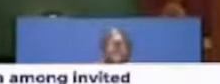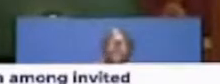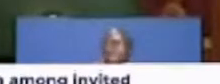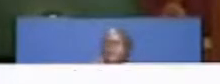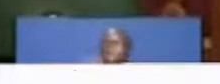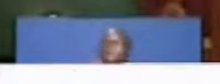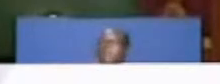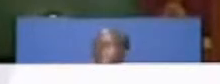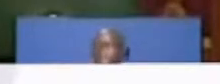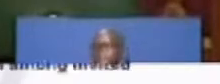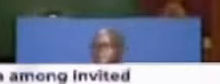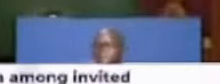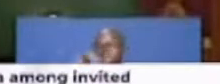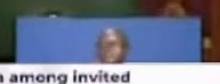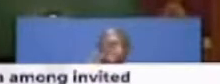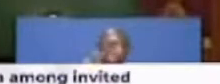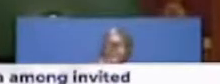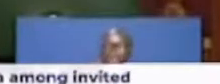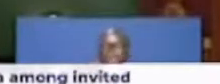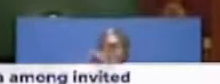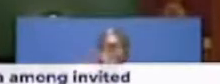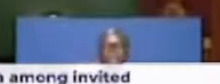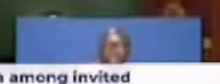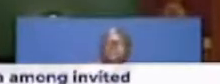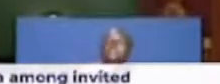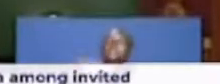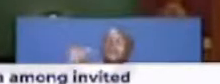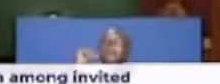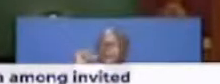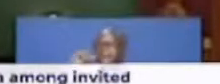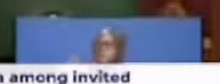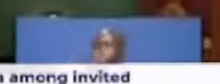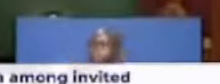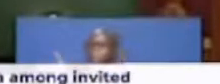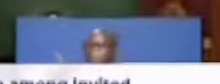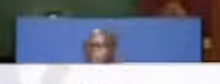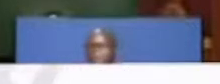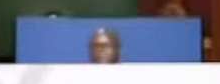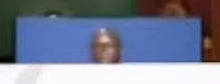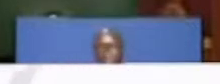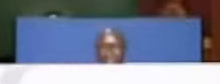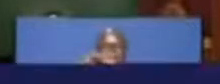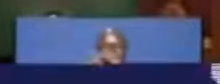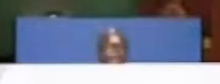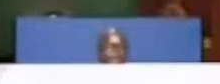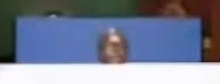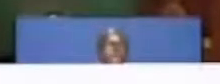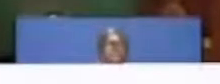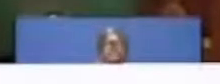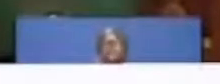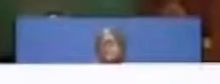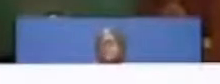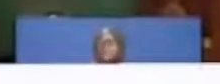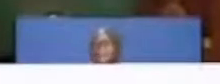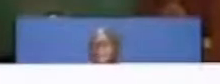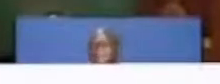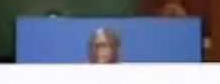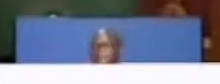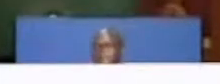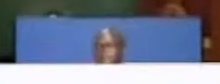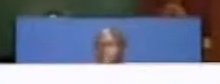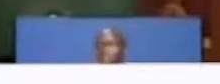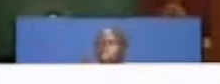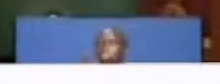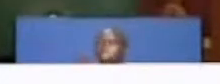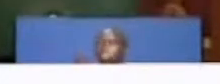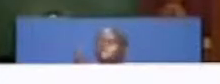Instead of taking the 200 years it took England to industrialize, China took only 25 years. Similarly, the four Asian tigers of